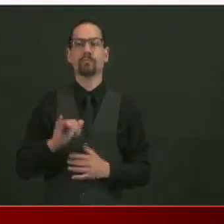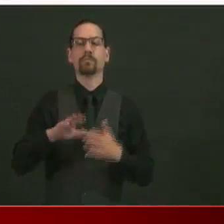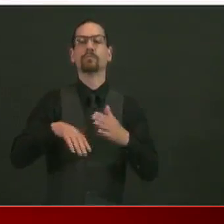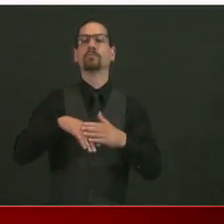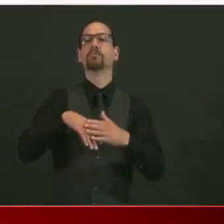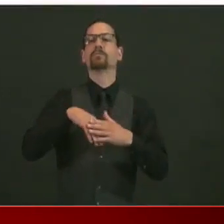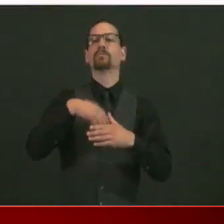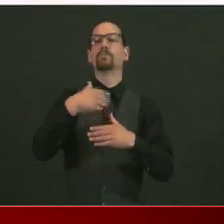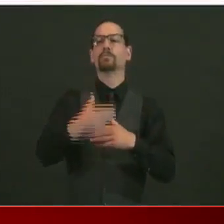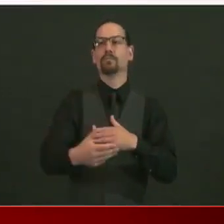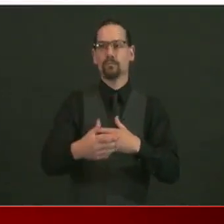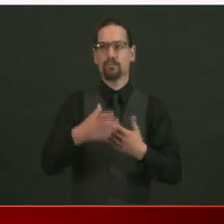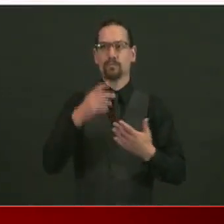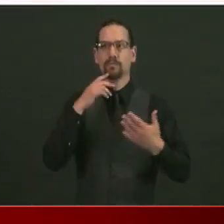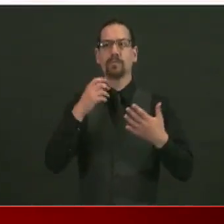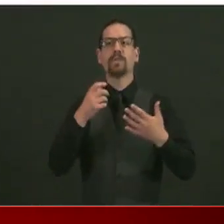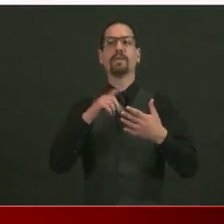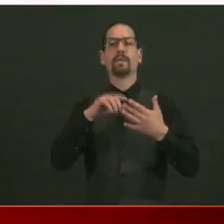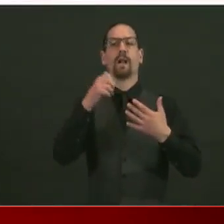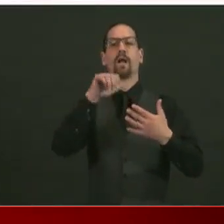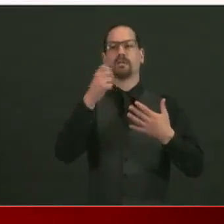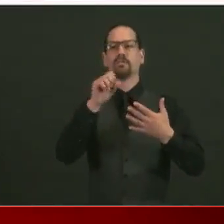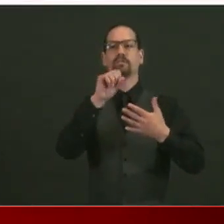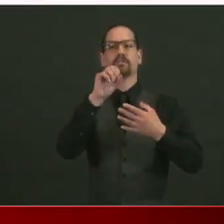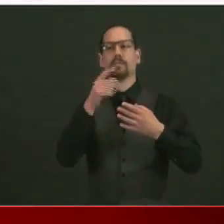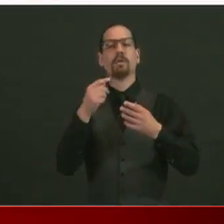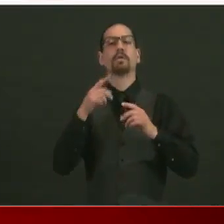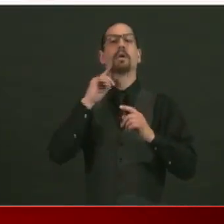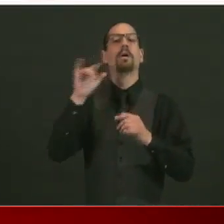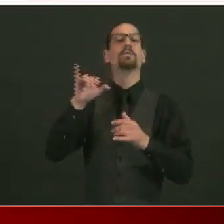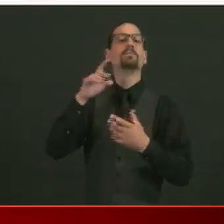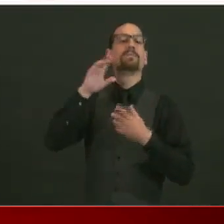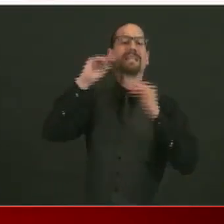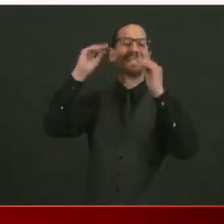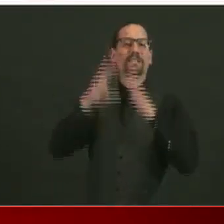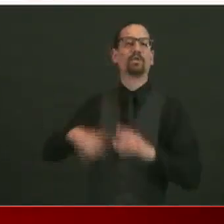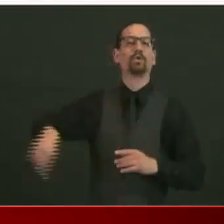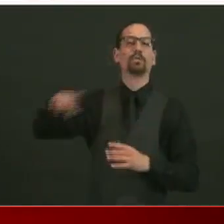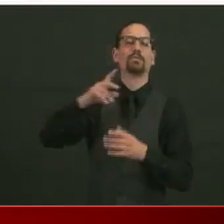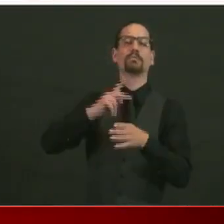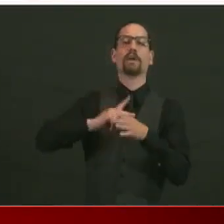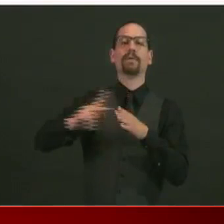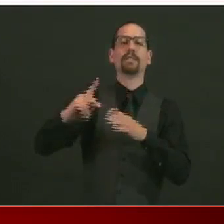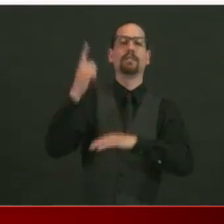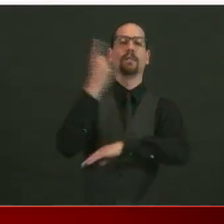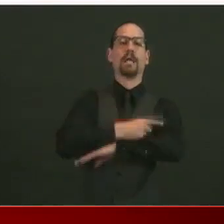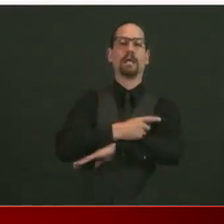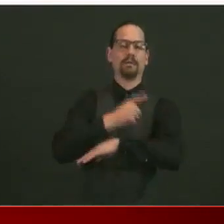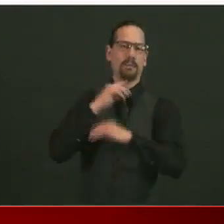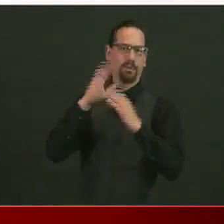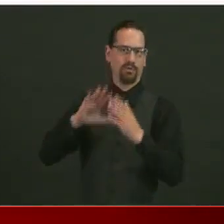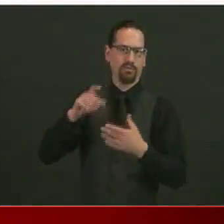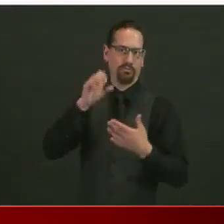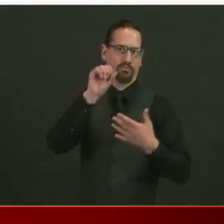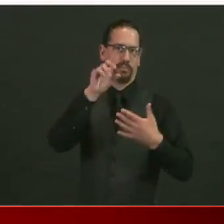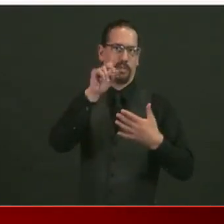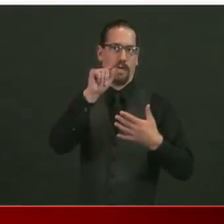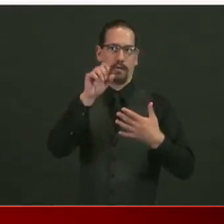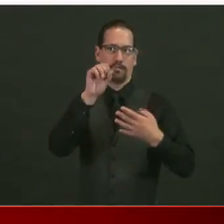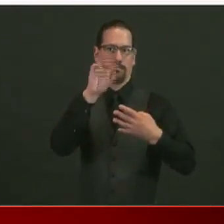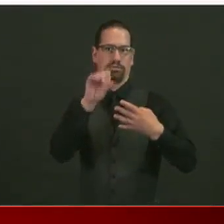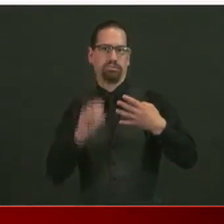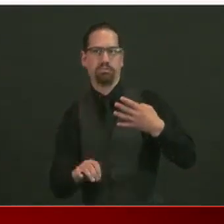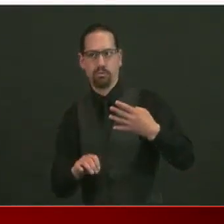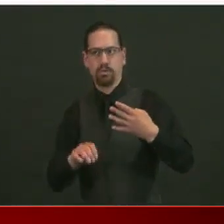days will be statewide professional development days. This is important. We embed it in our calendar because we think that supporting